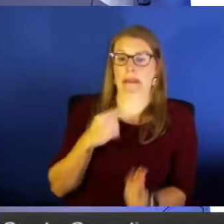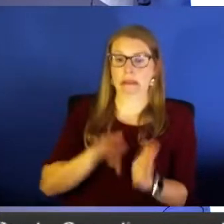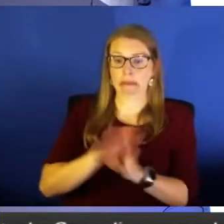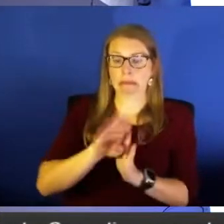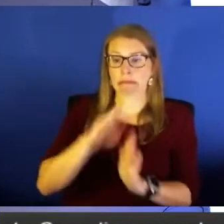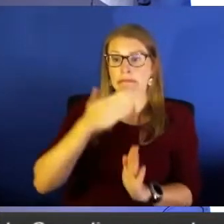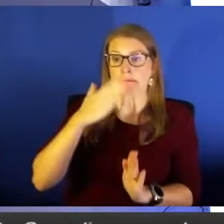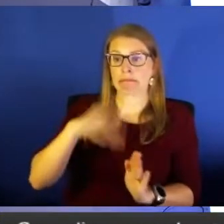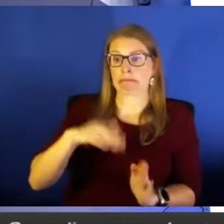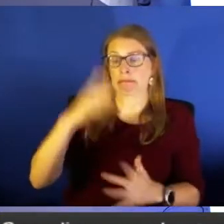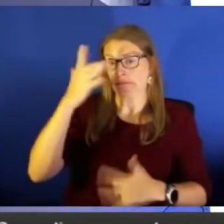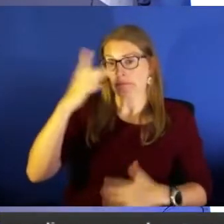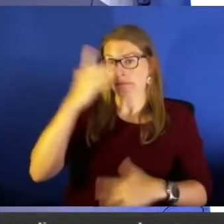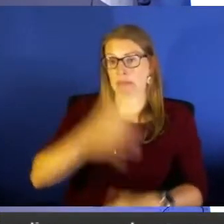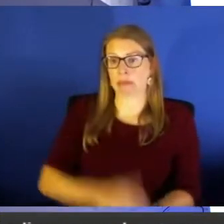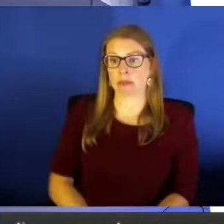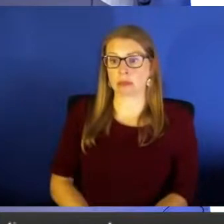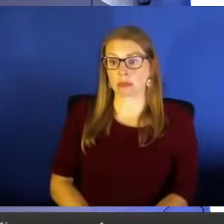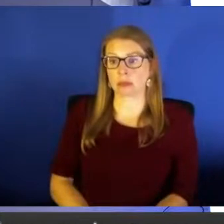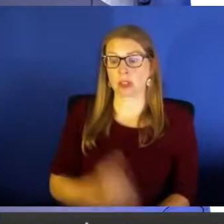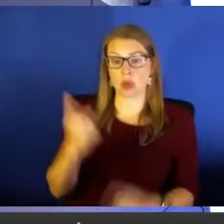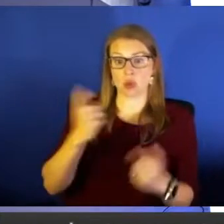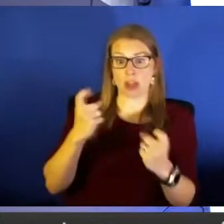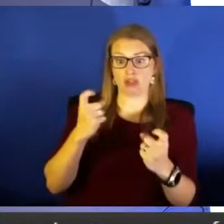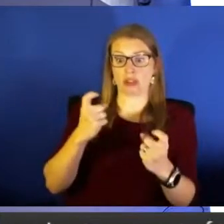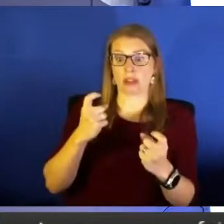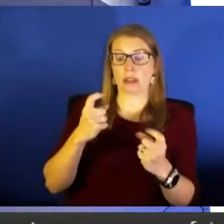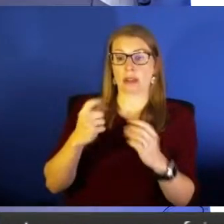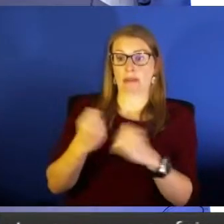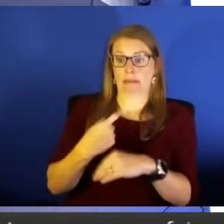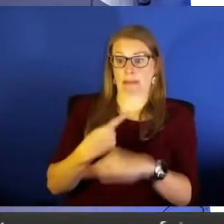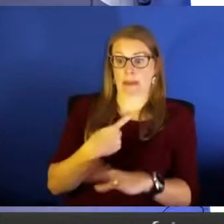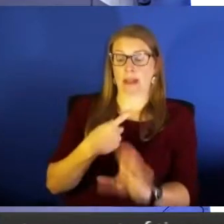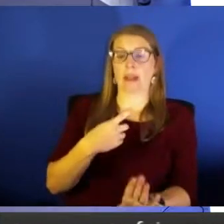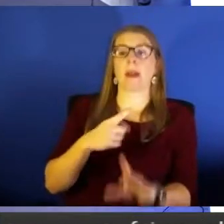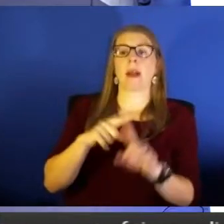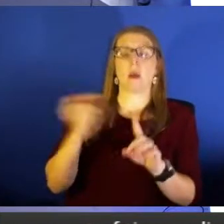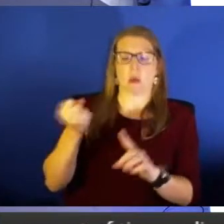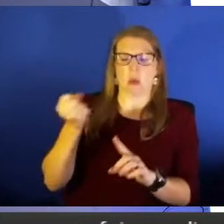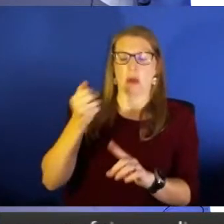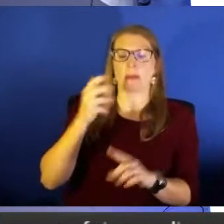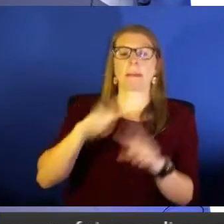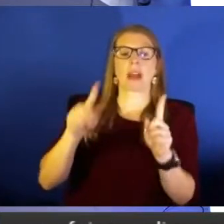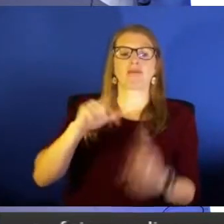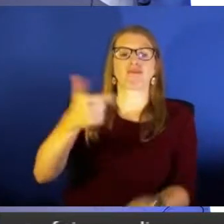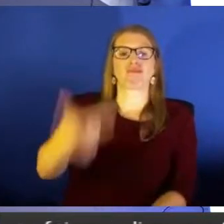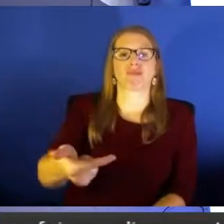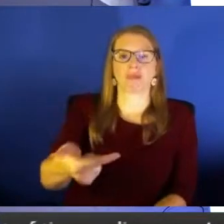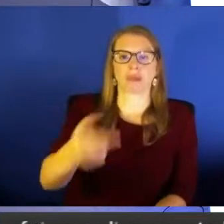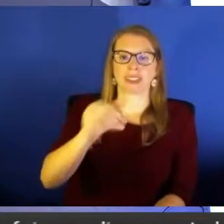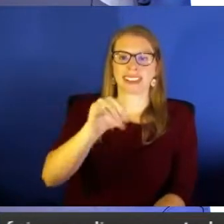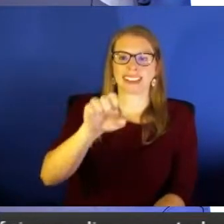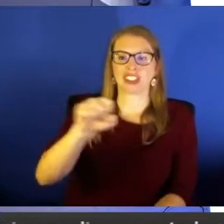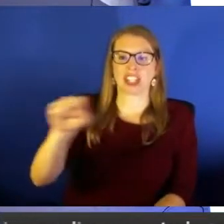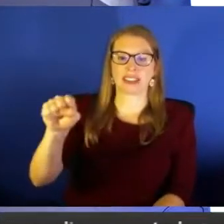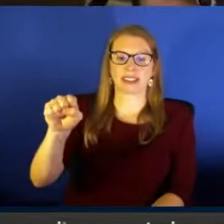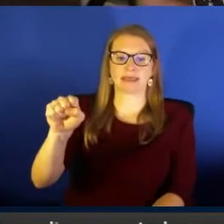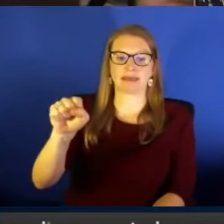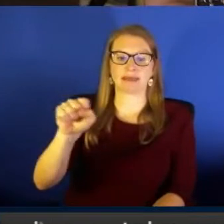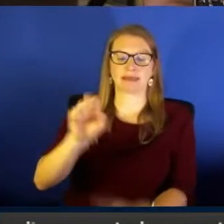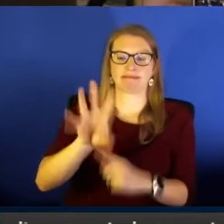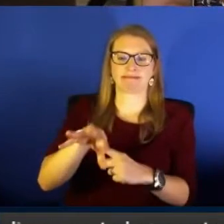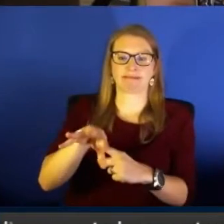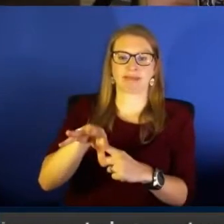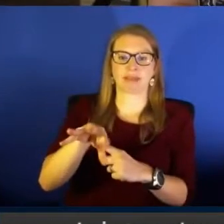come in, also some great reporter questions. So we're going to get to those in a little bit, but we want to send it back out to Jess, who's live at the World War